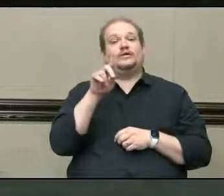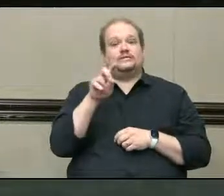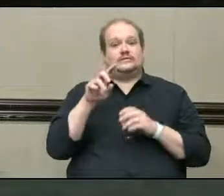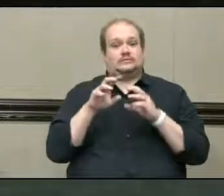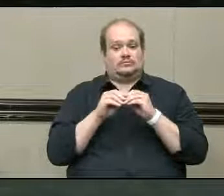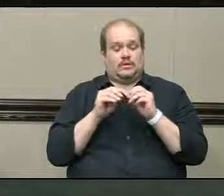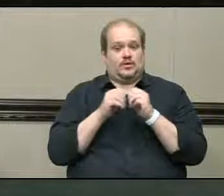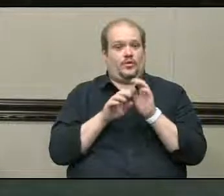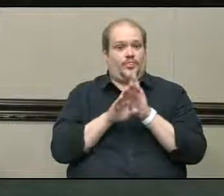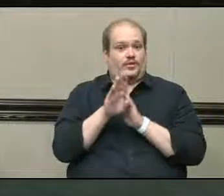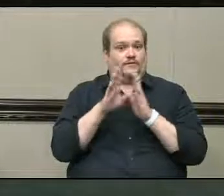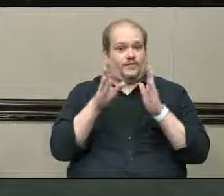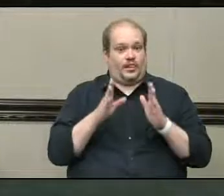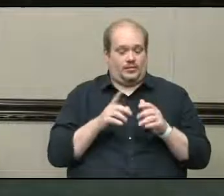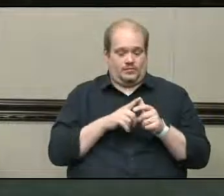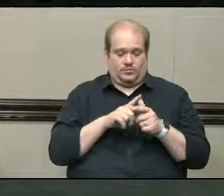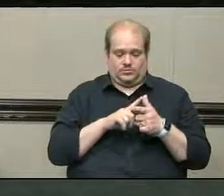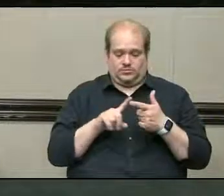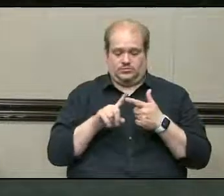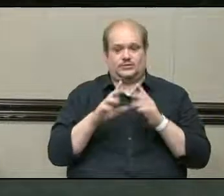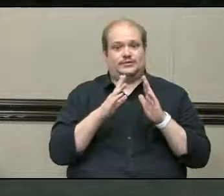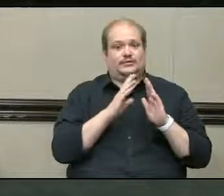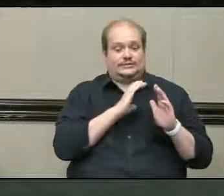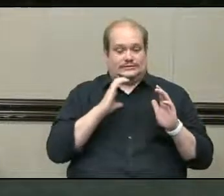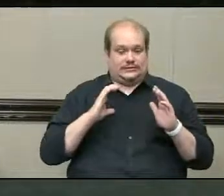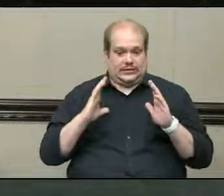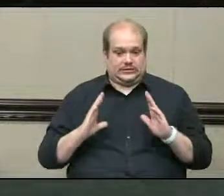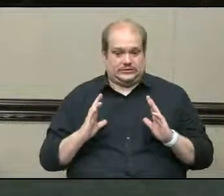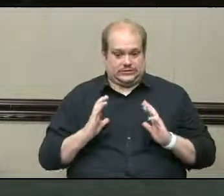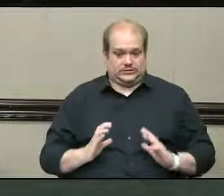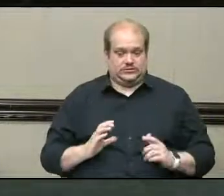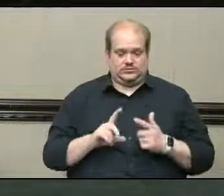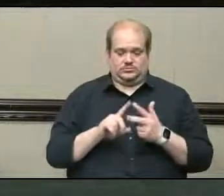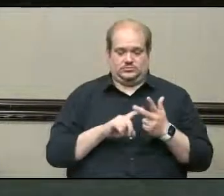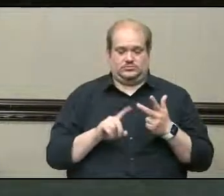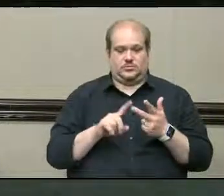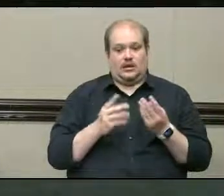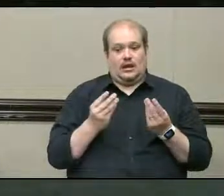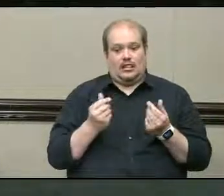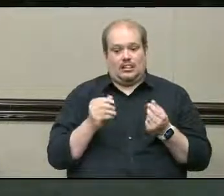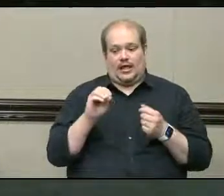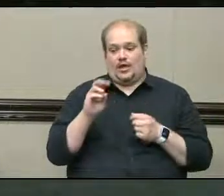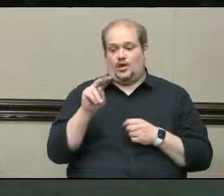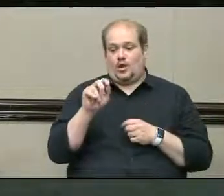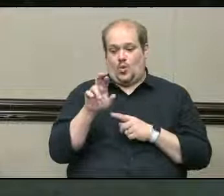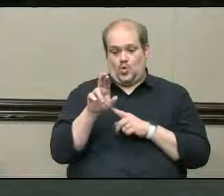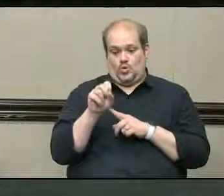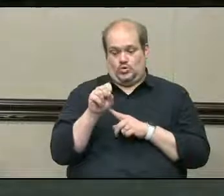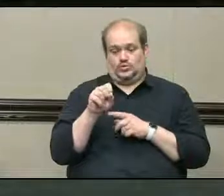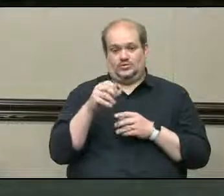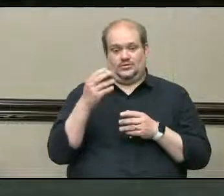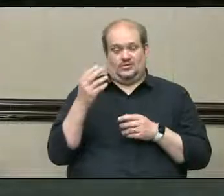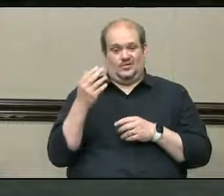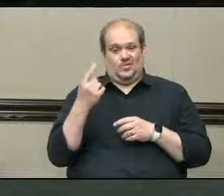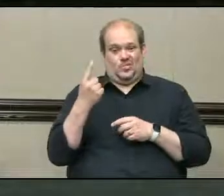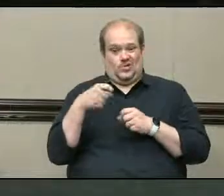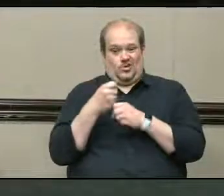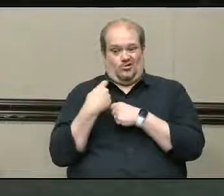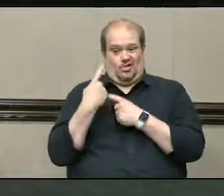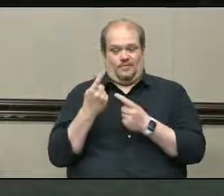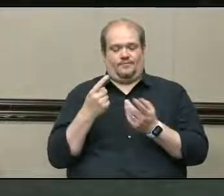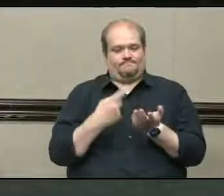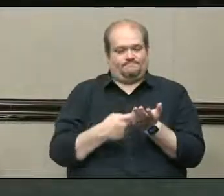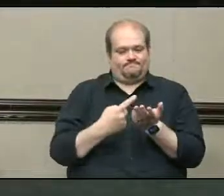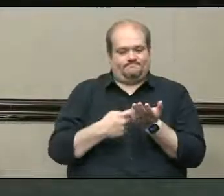meet with developers, we met with citizens, we met with just landowners in this past year to talk with